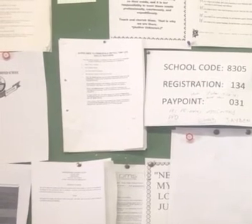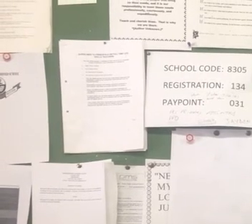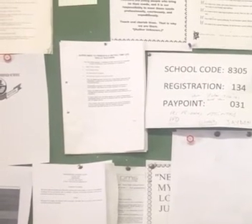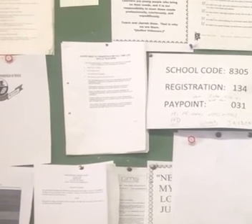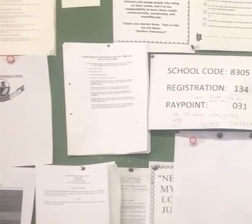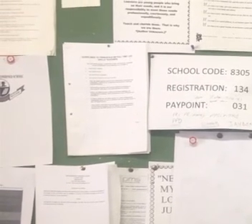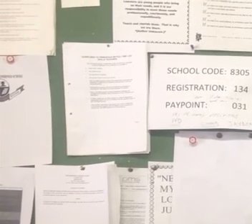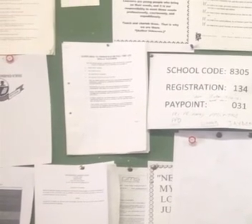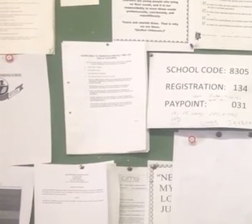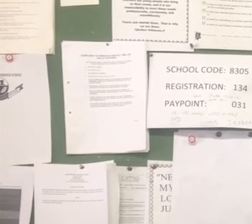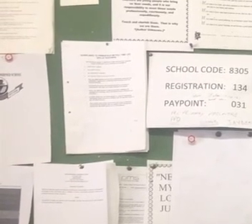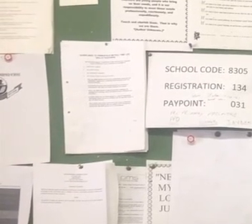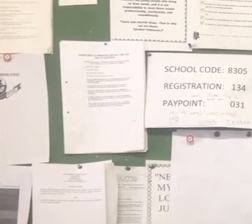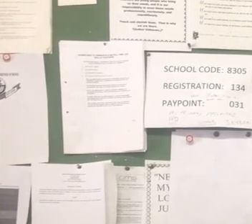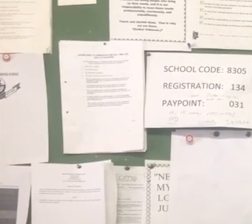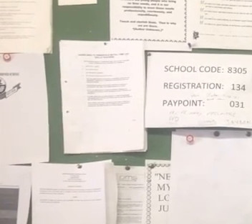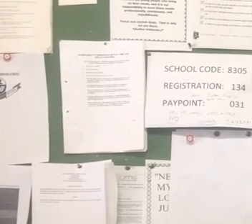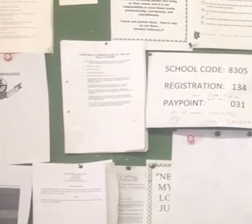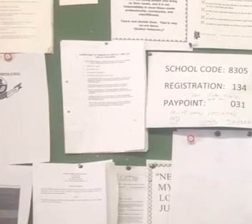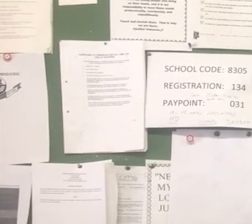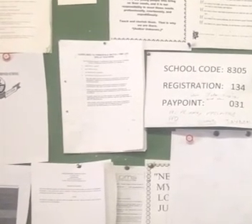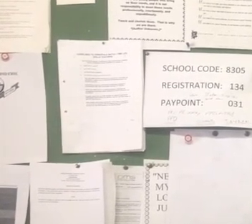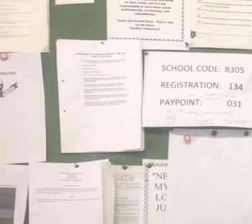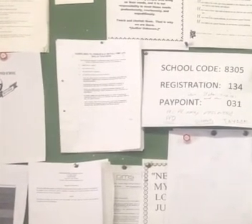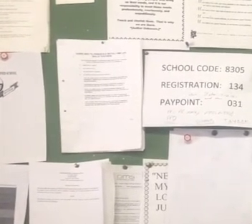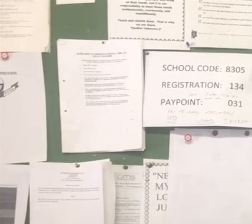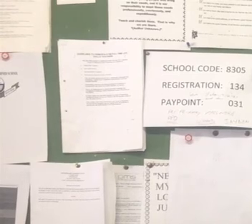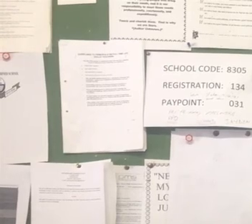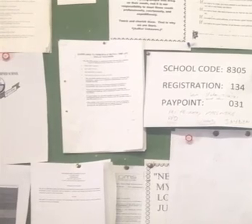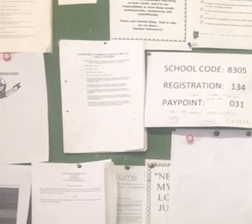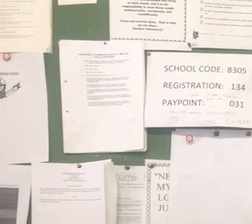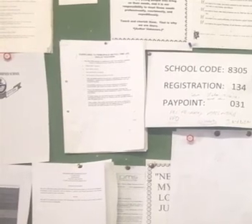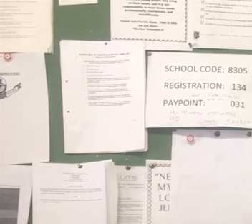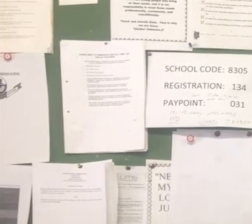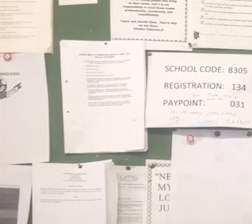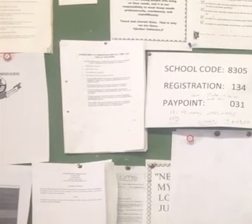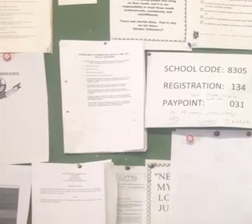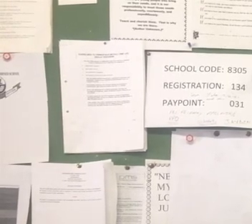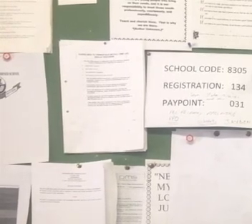pre-primary to grade 3. Then we received also the second consignment,